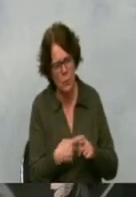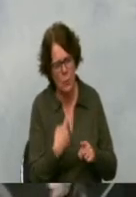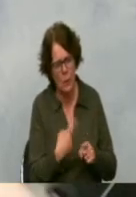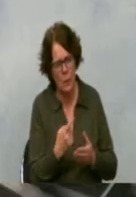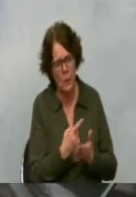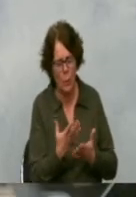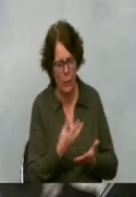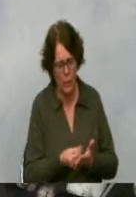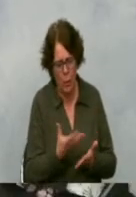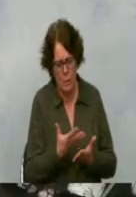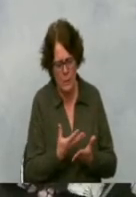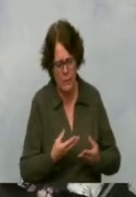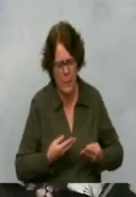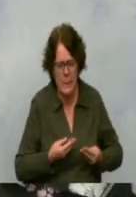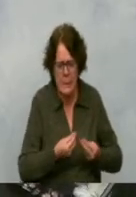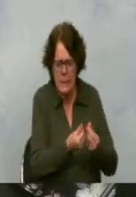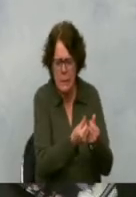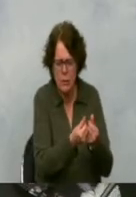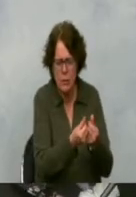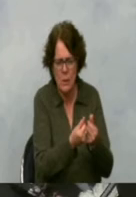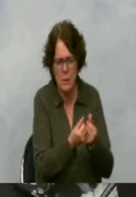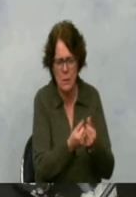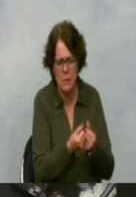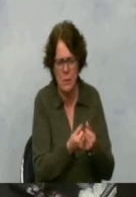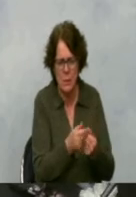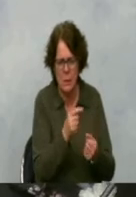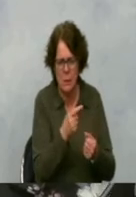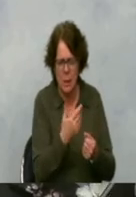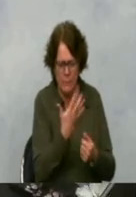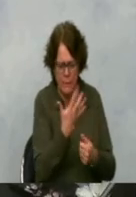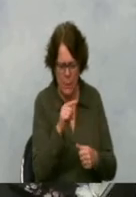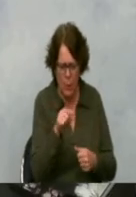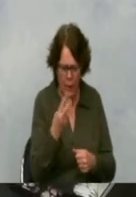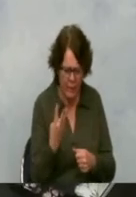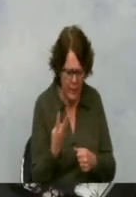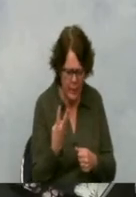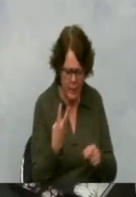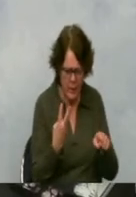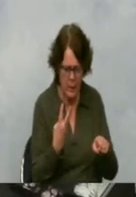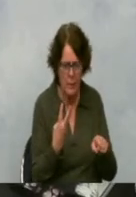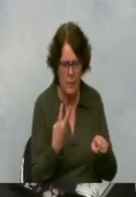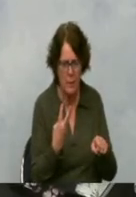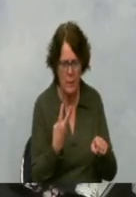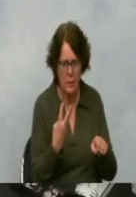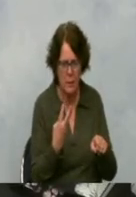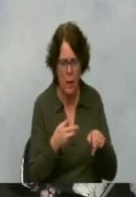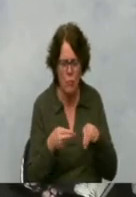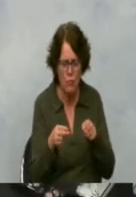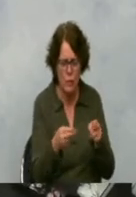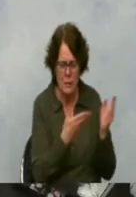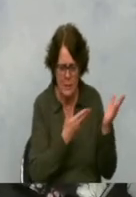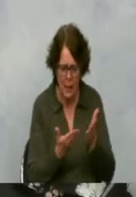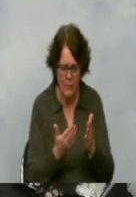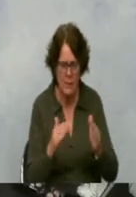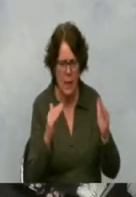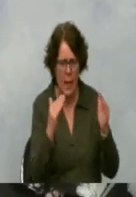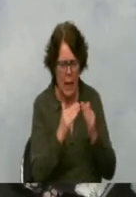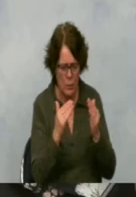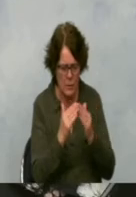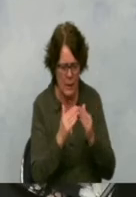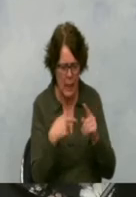the cost of materials. You reference it at 5.3, road services and housing and